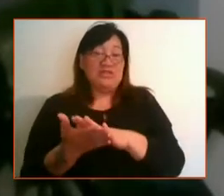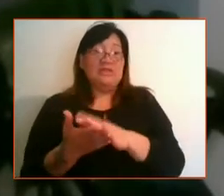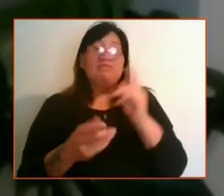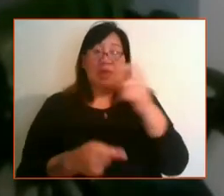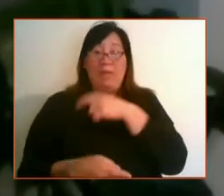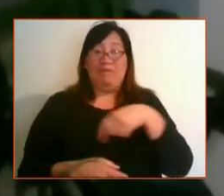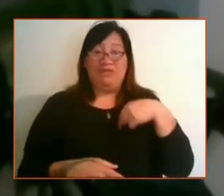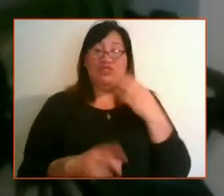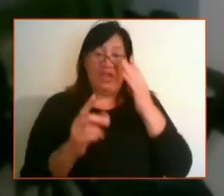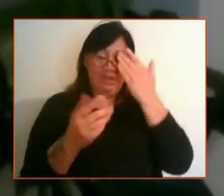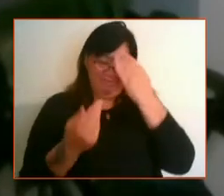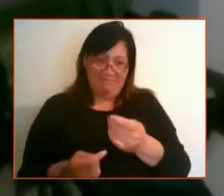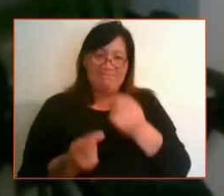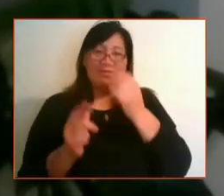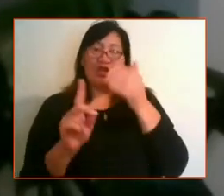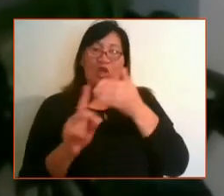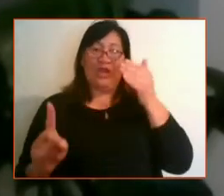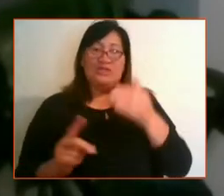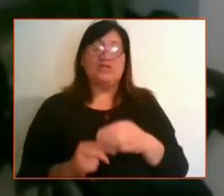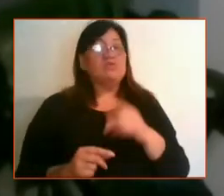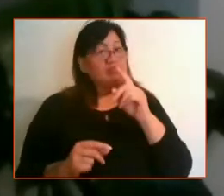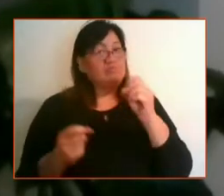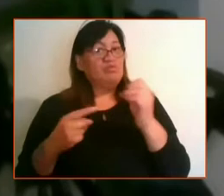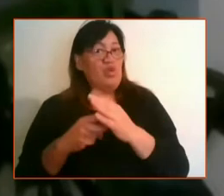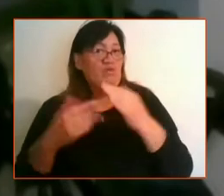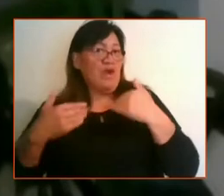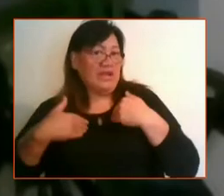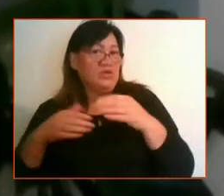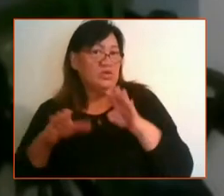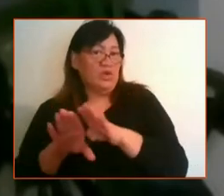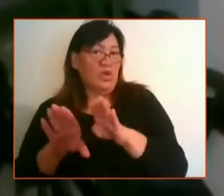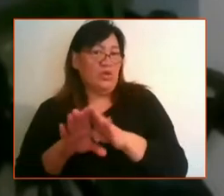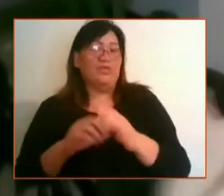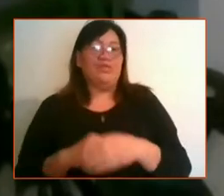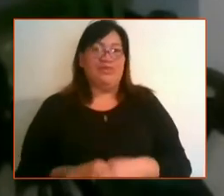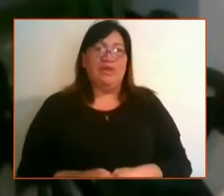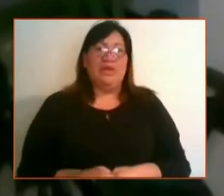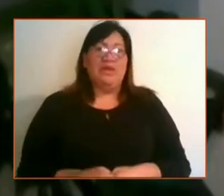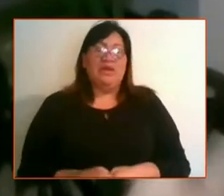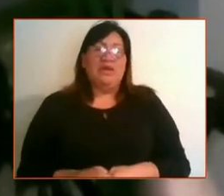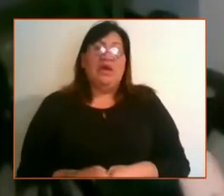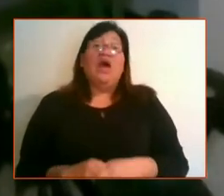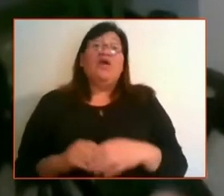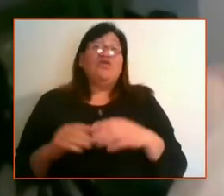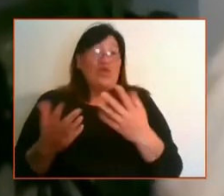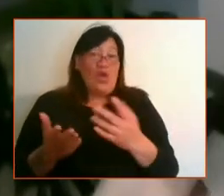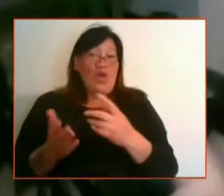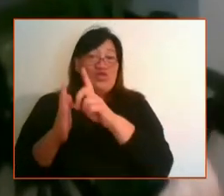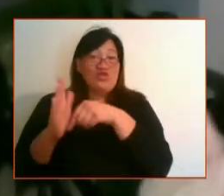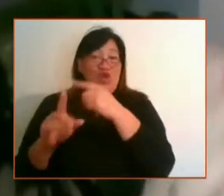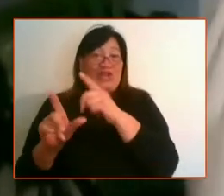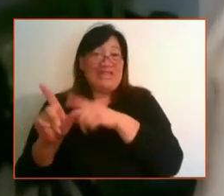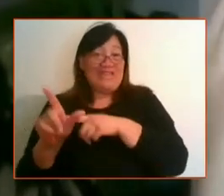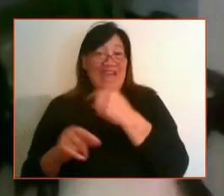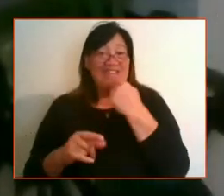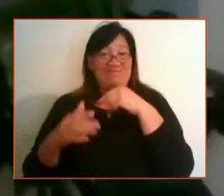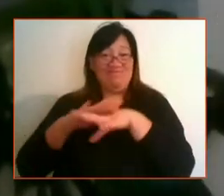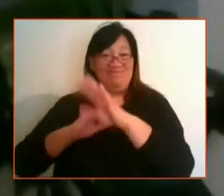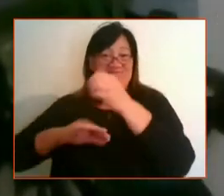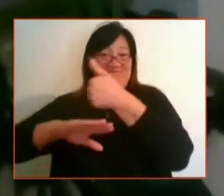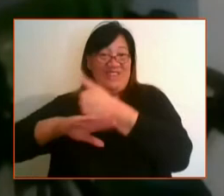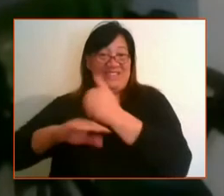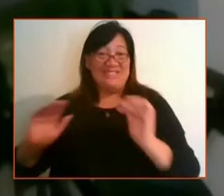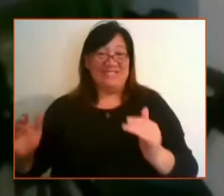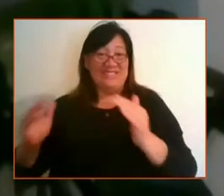So this was of critical importance to us as well. And whilst Jono is based in Taranaki and there